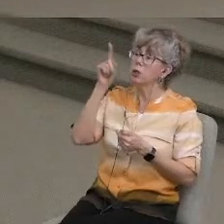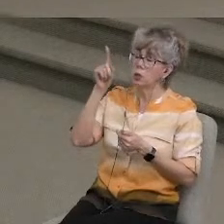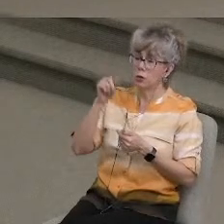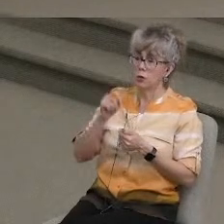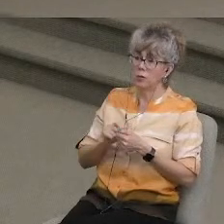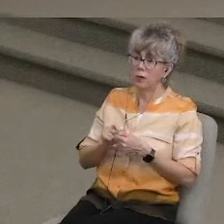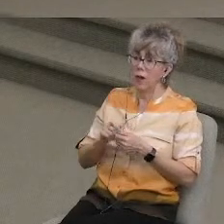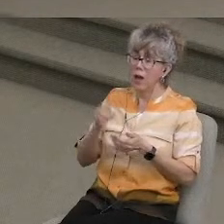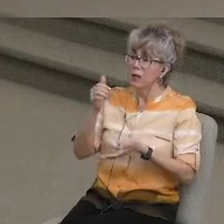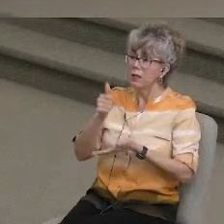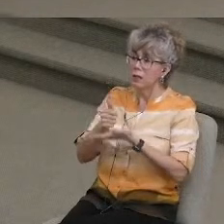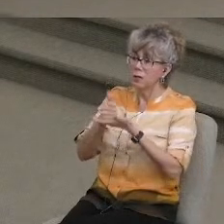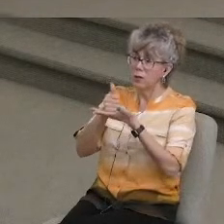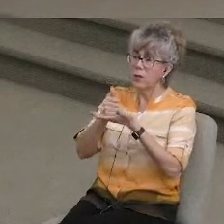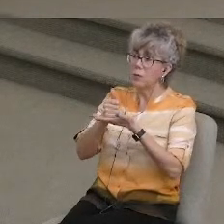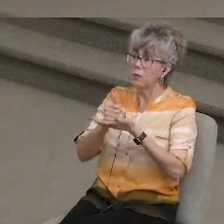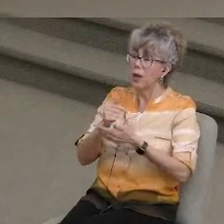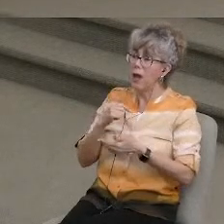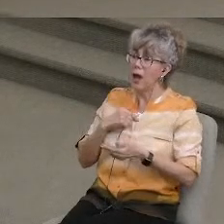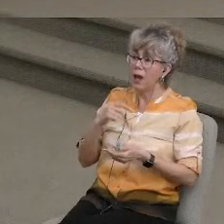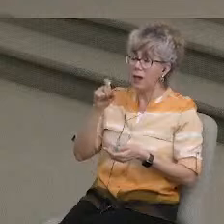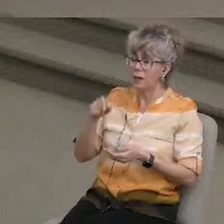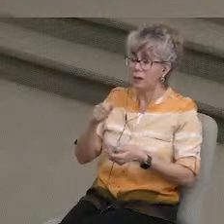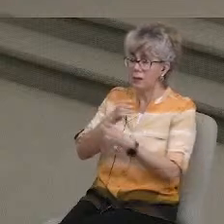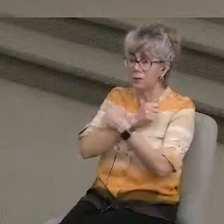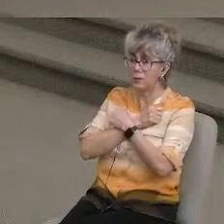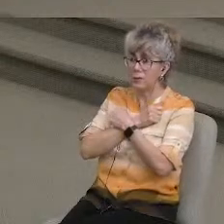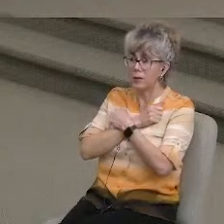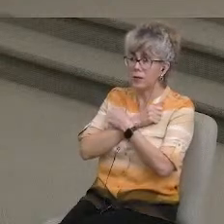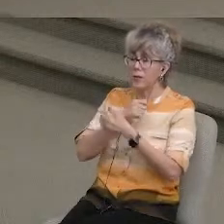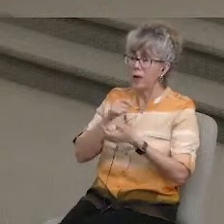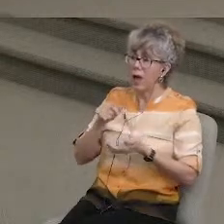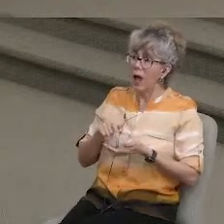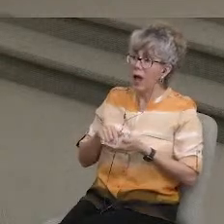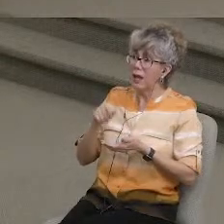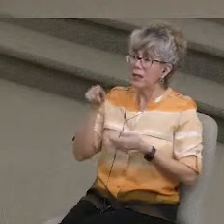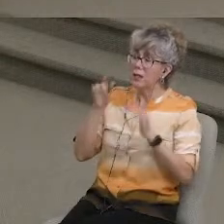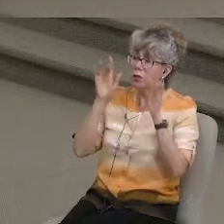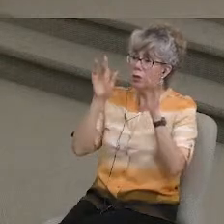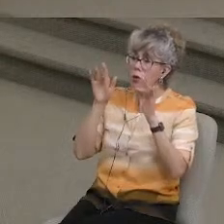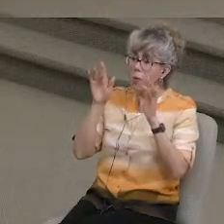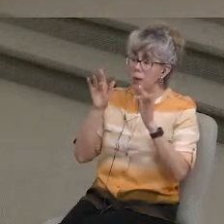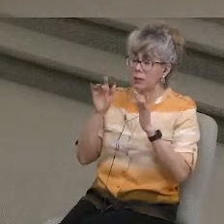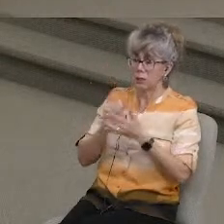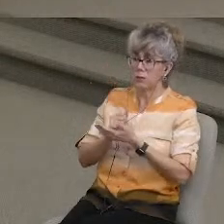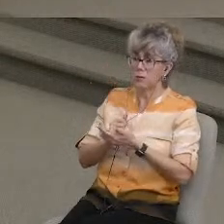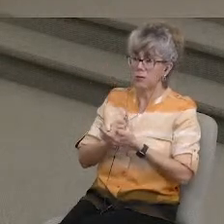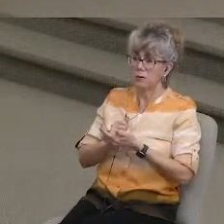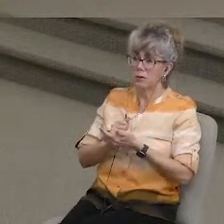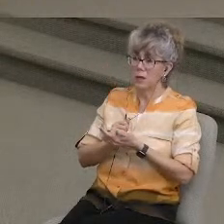is, whatever it is. But the next question is, really,